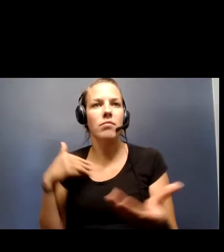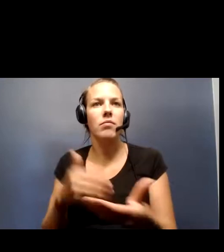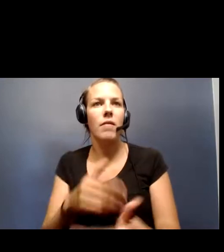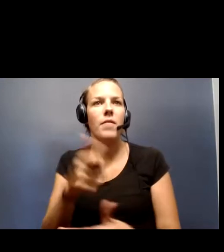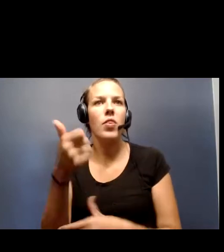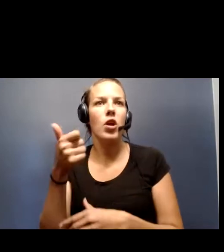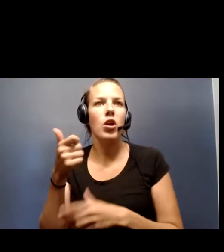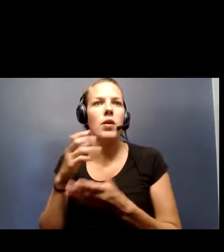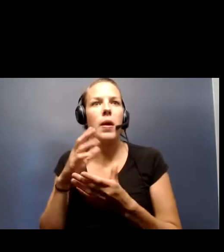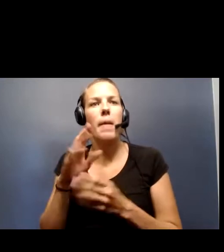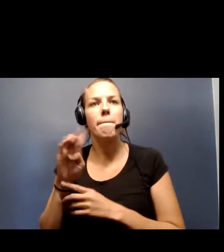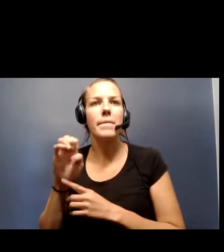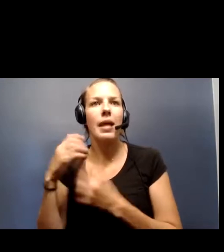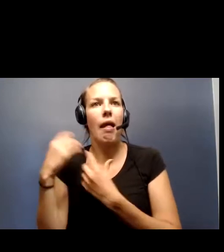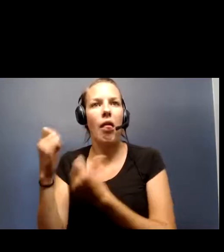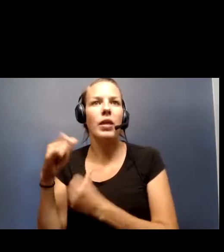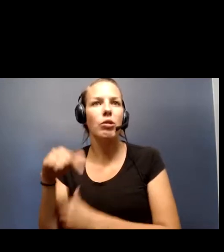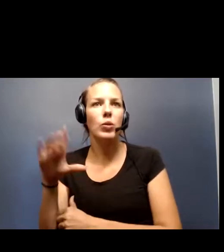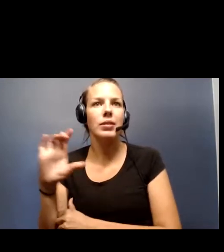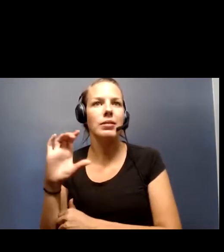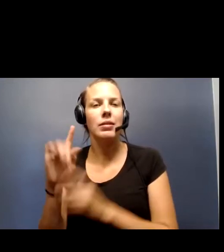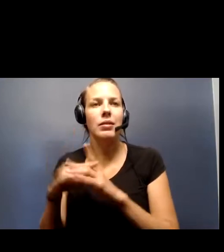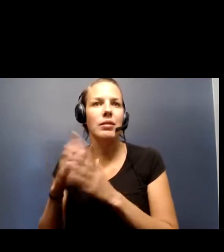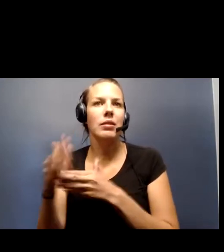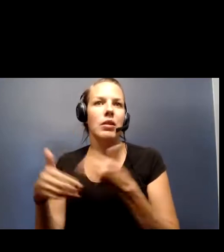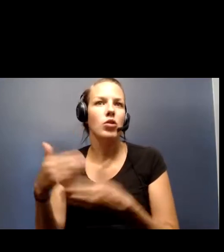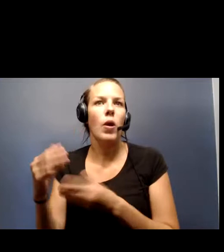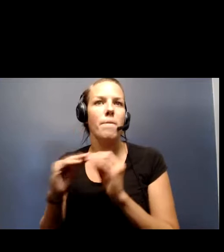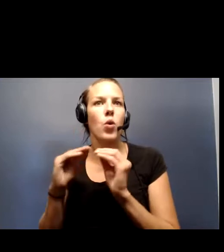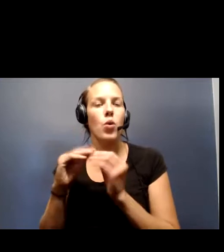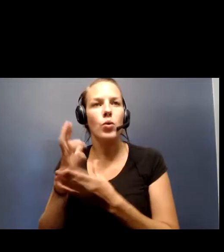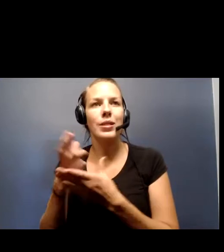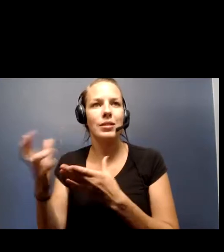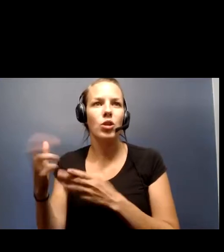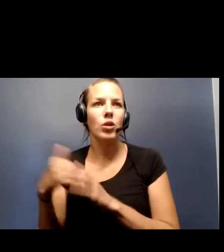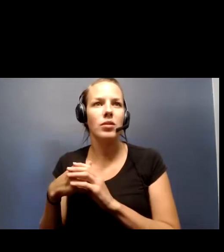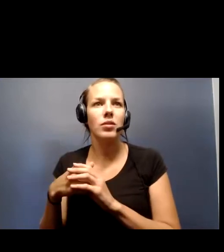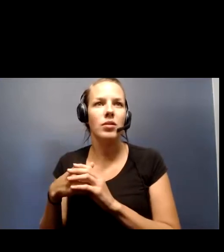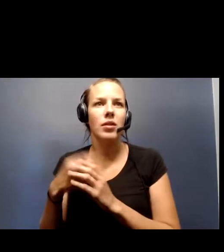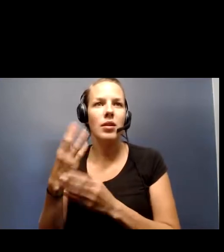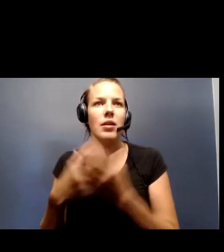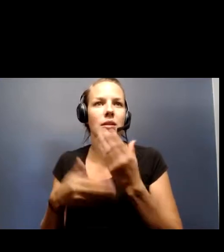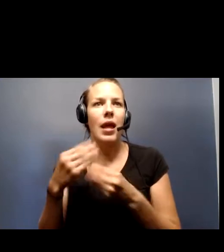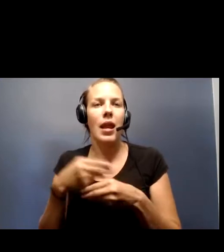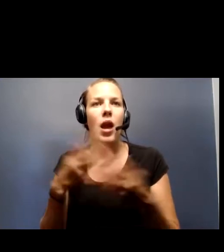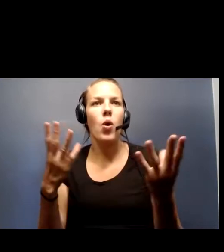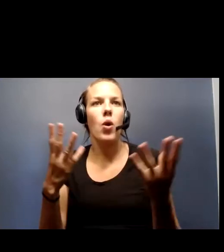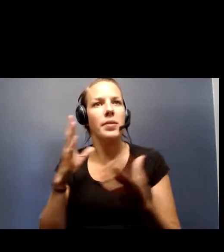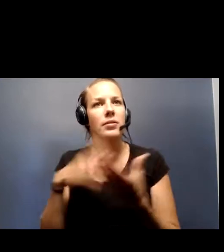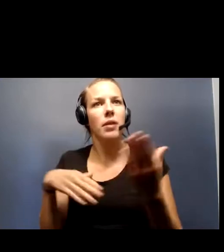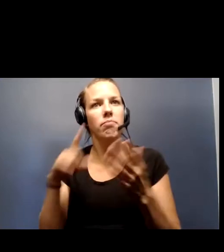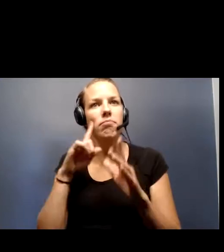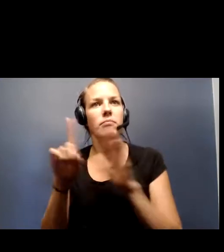like the Be Healthy QC initiative that will give us more resources as a handout. But those are some that come to